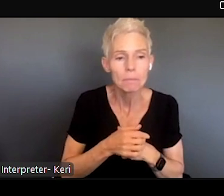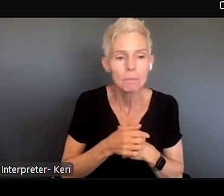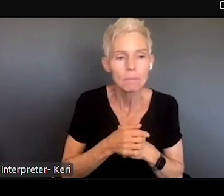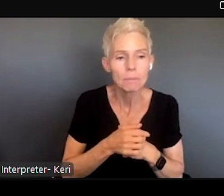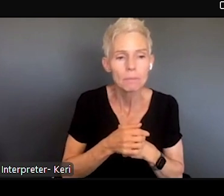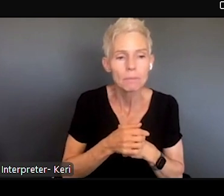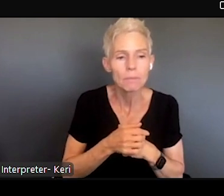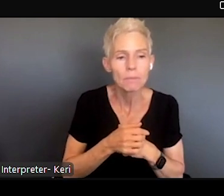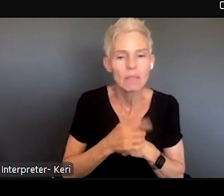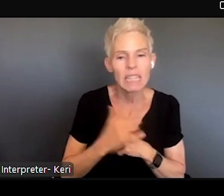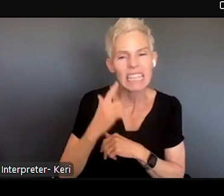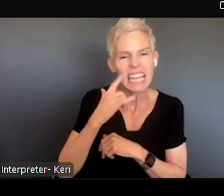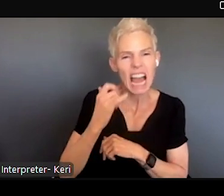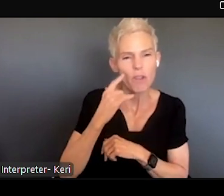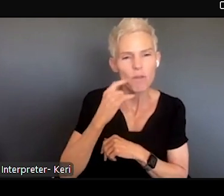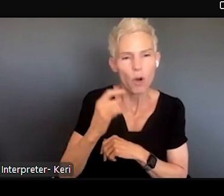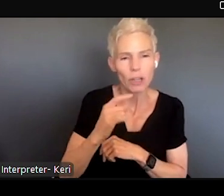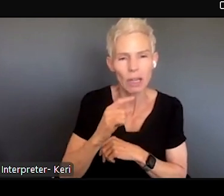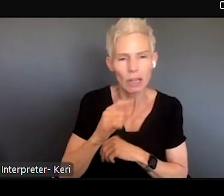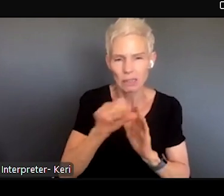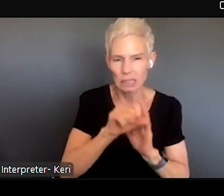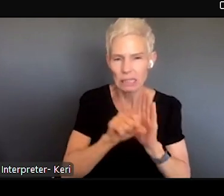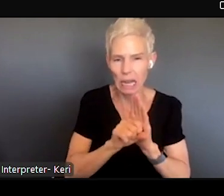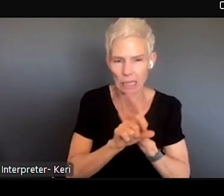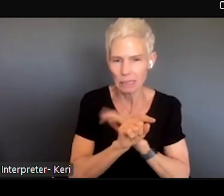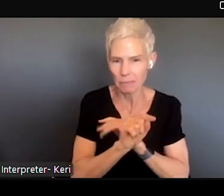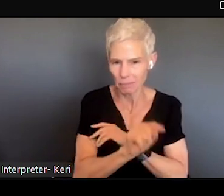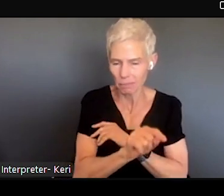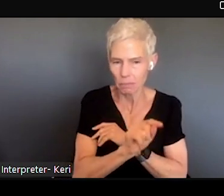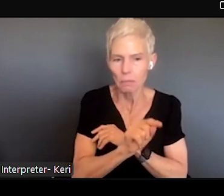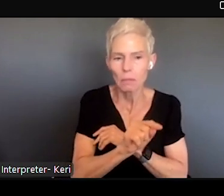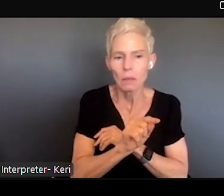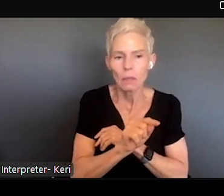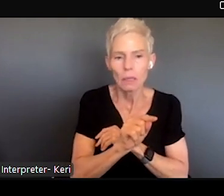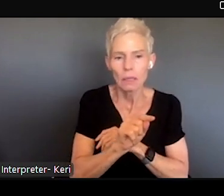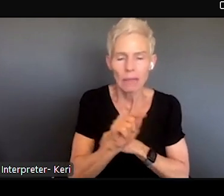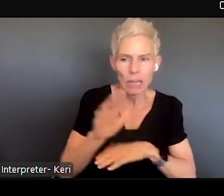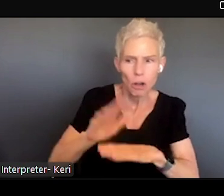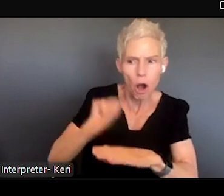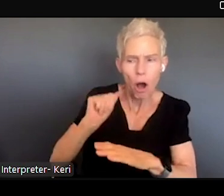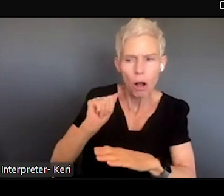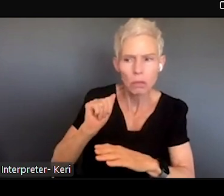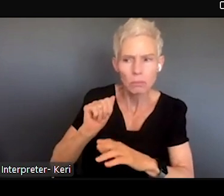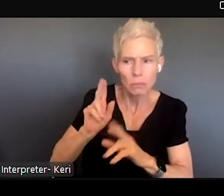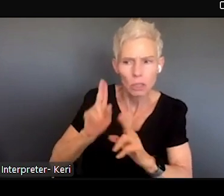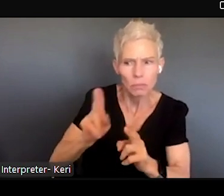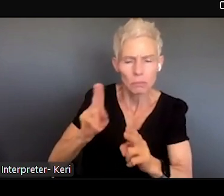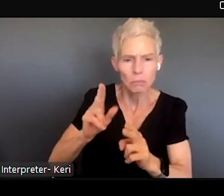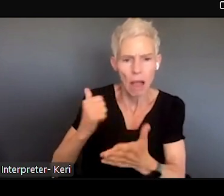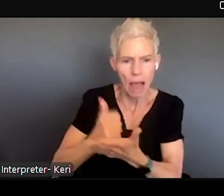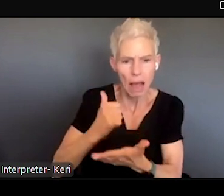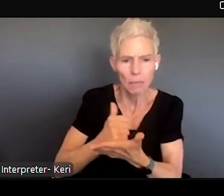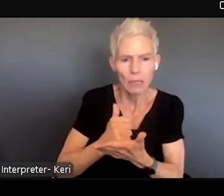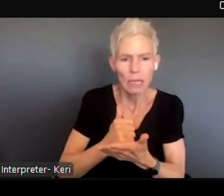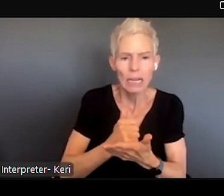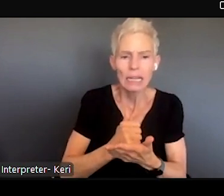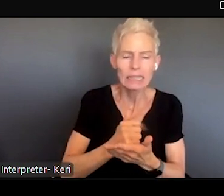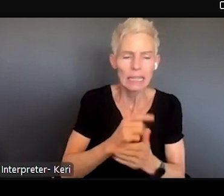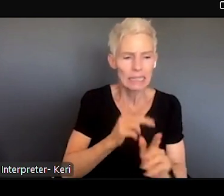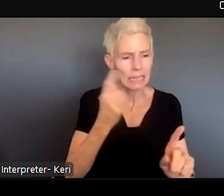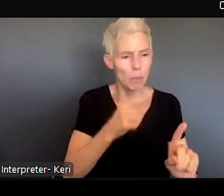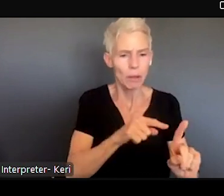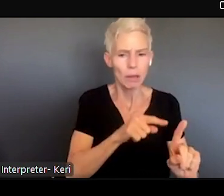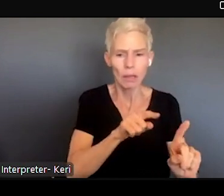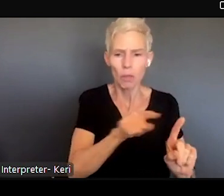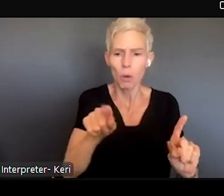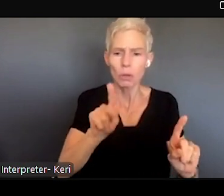in California, there was an instance where they called for urgent help with a mentally ill loved one, but